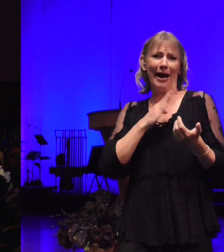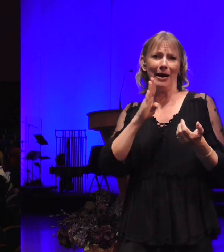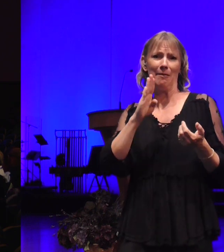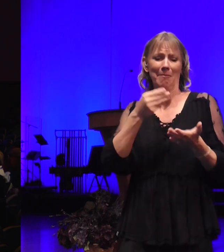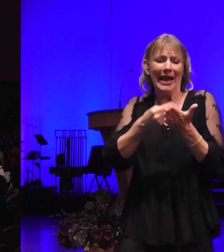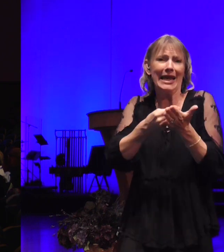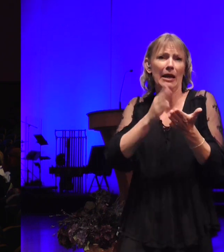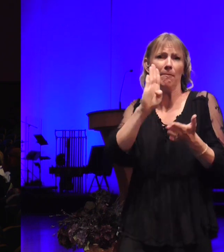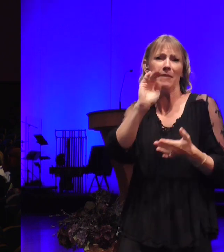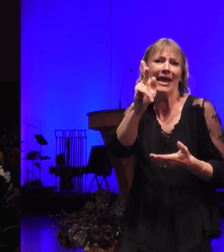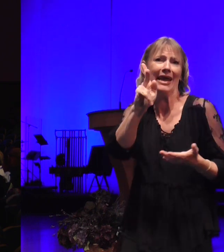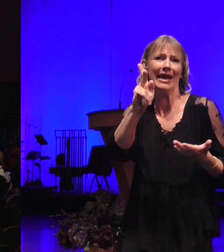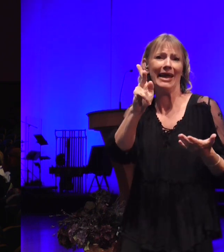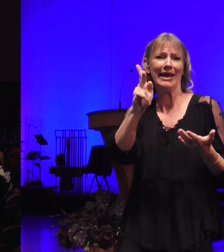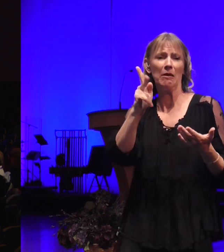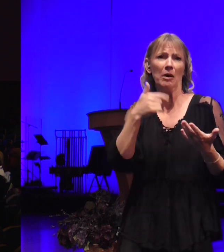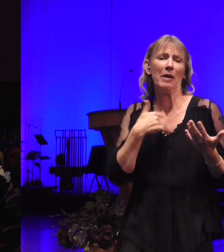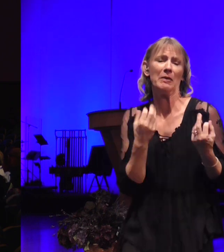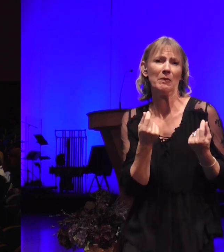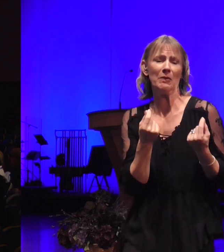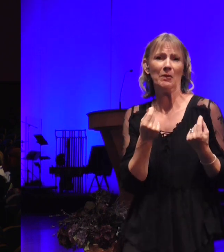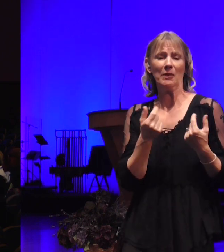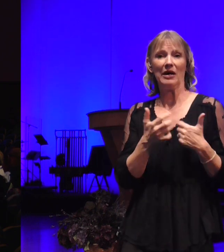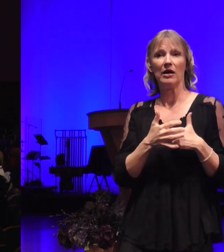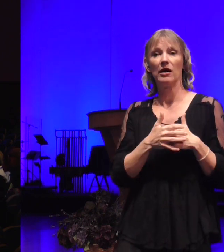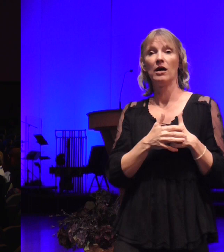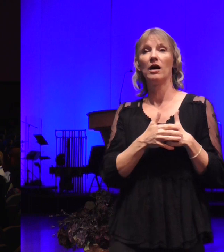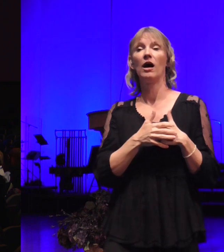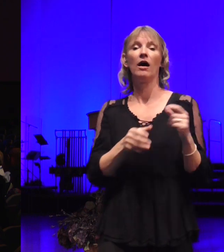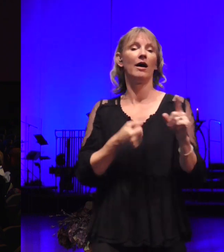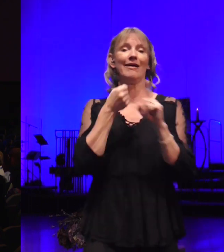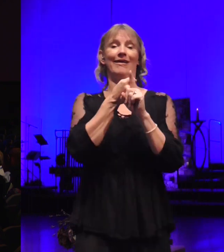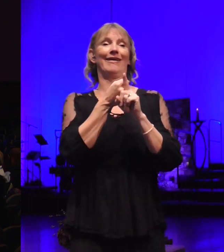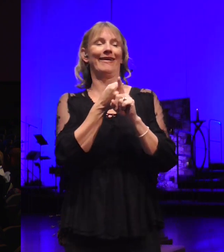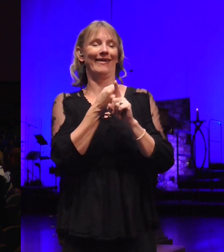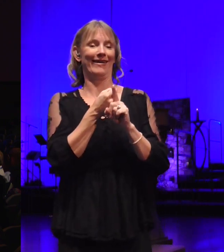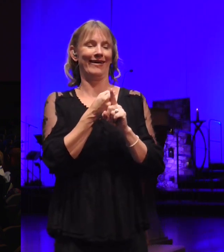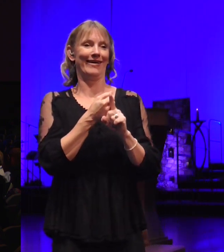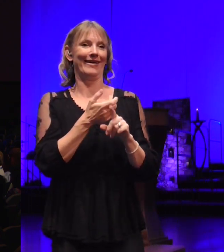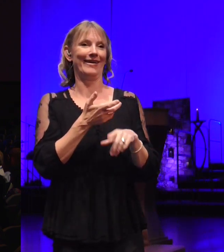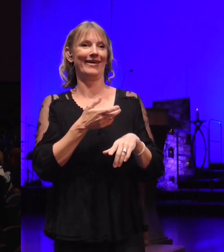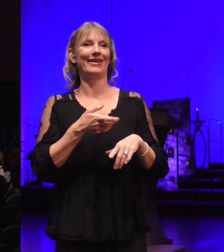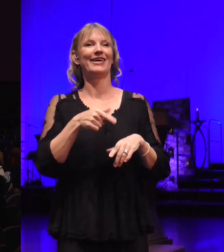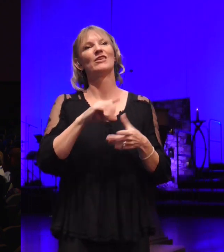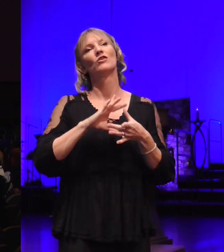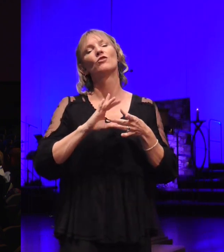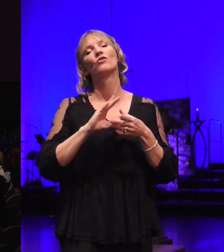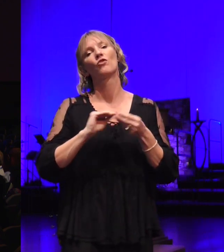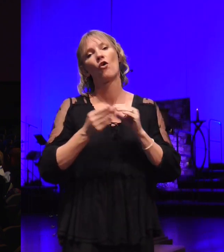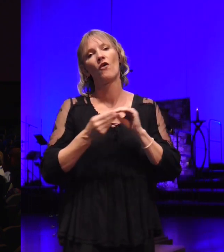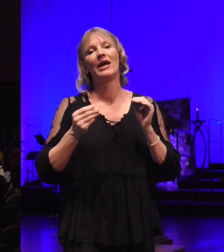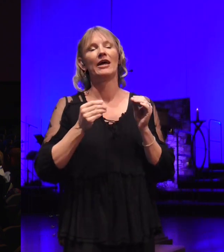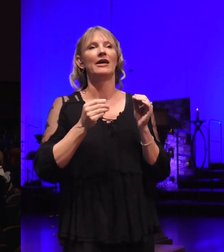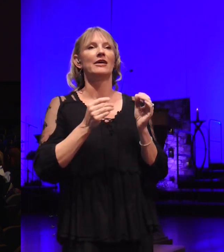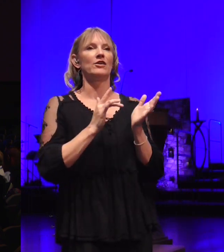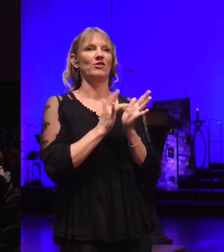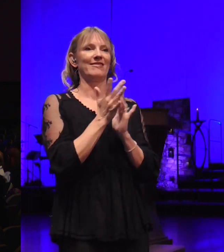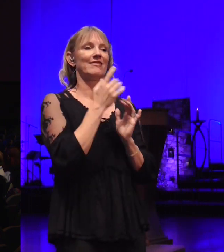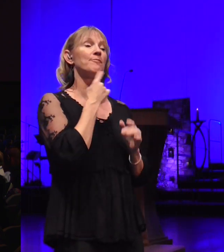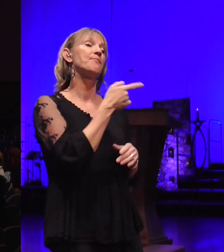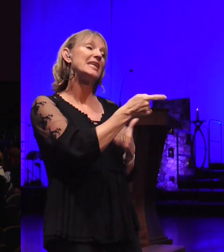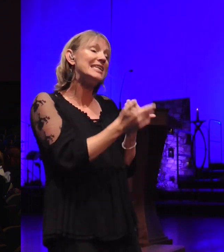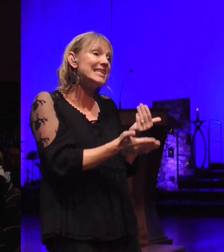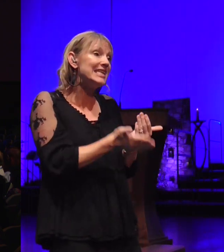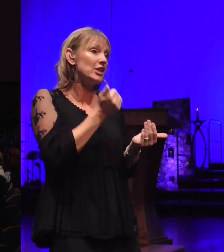account?" And it is then, following this story, that Jesus shares the famous line that it's